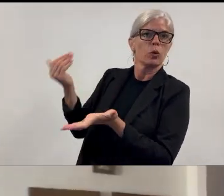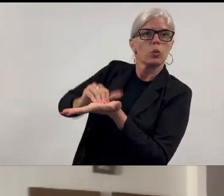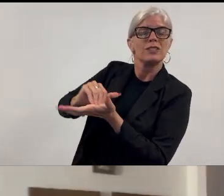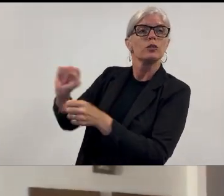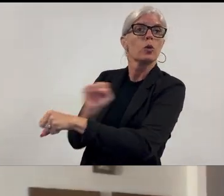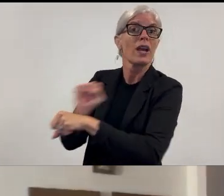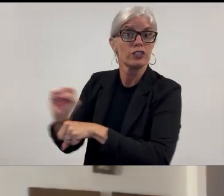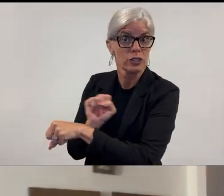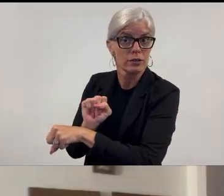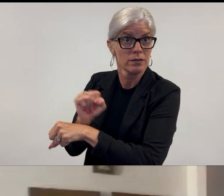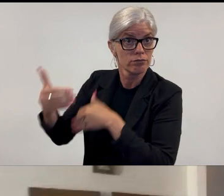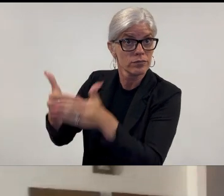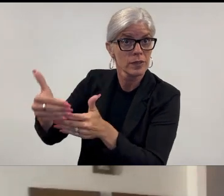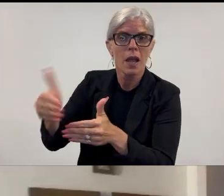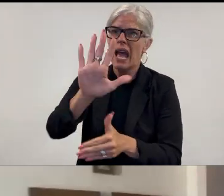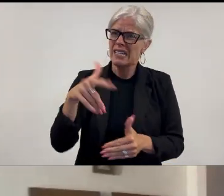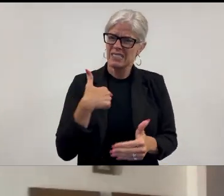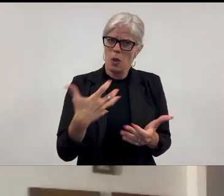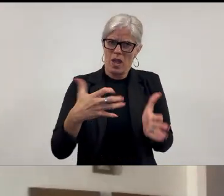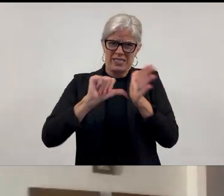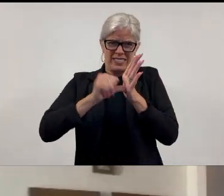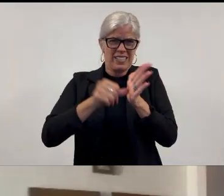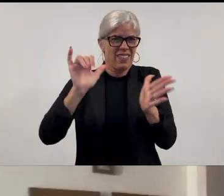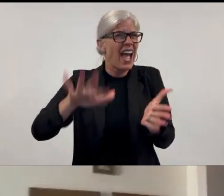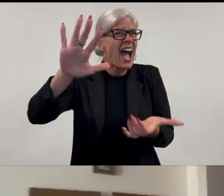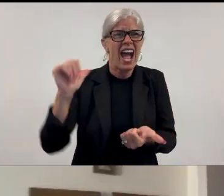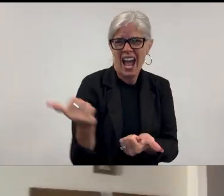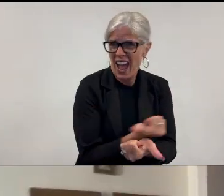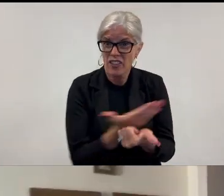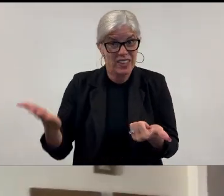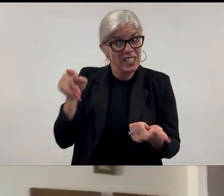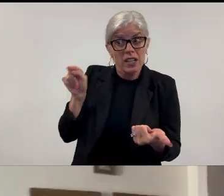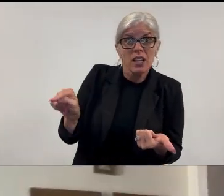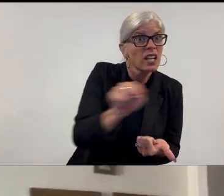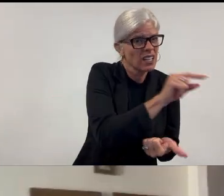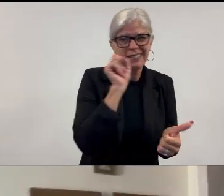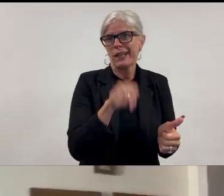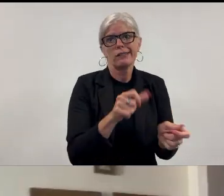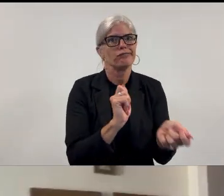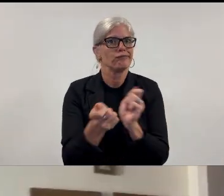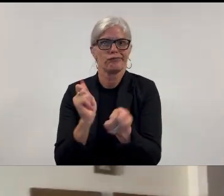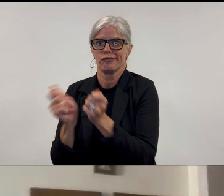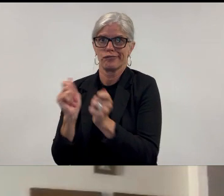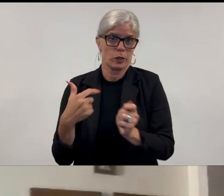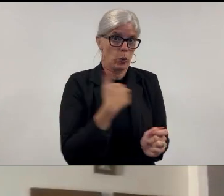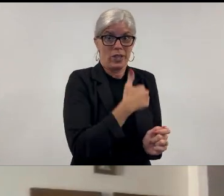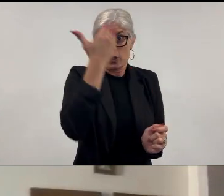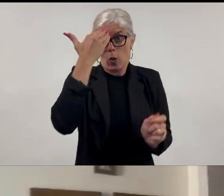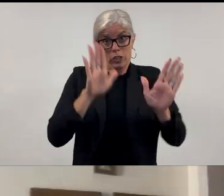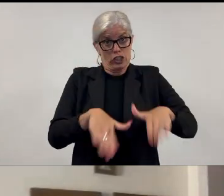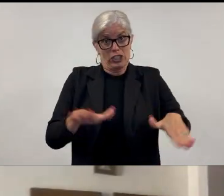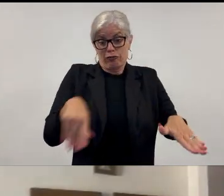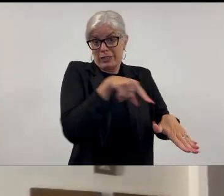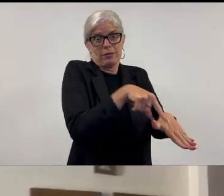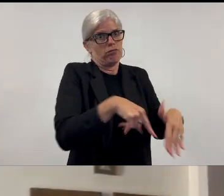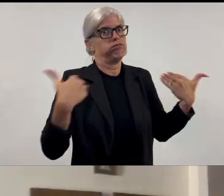restoration of function. But I do want to underline the fact that everything is in change when